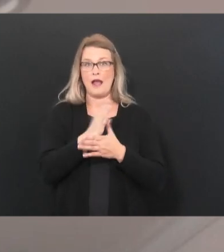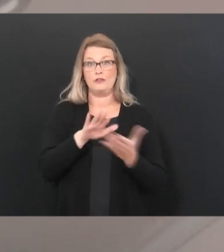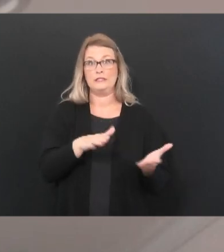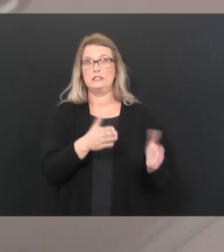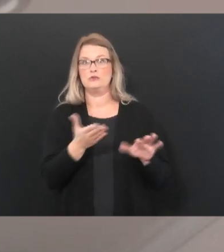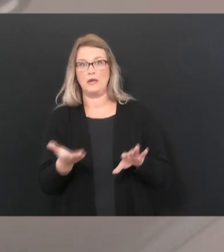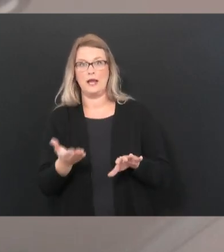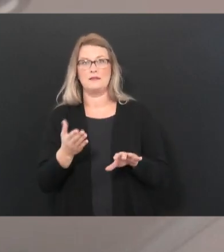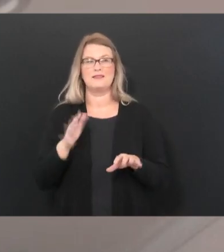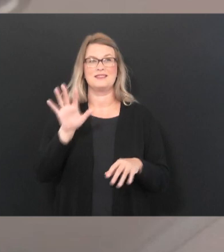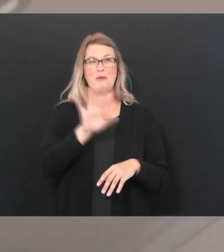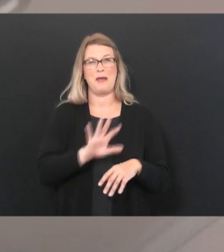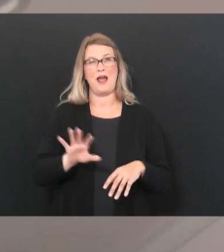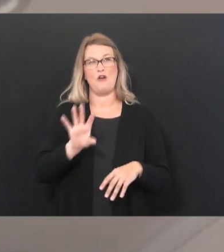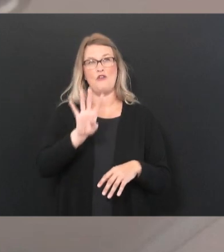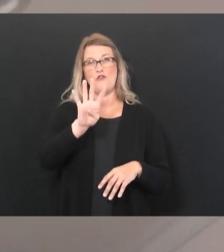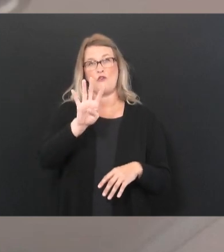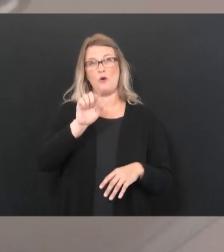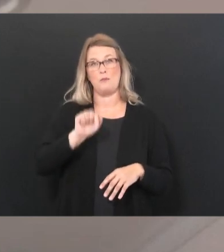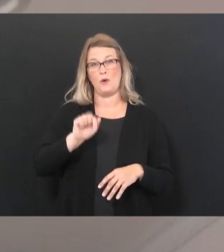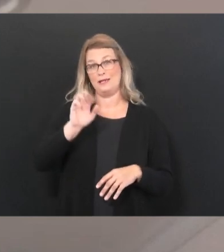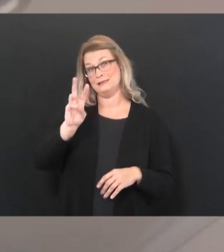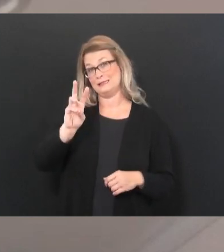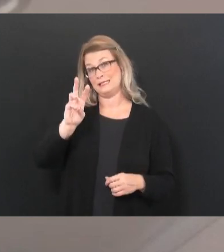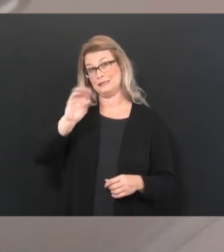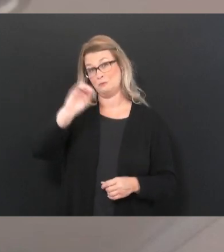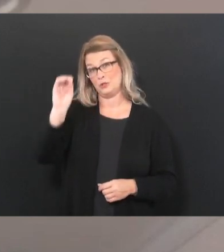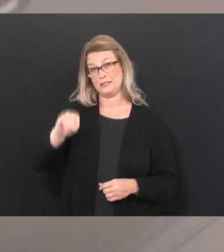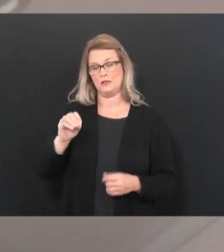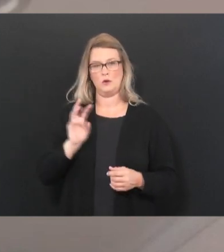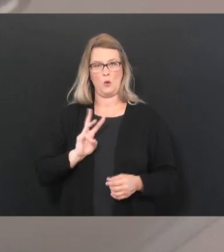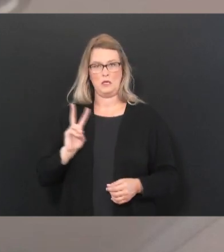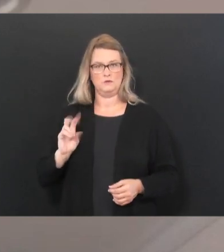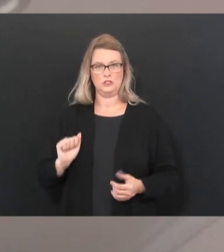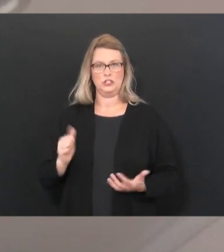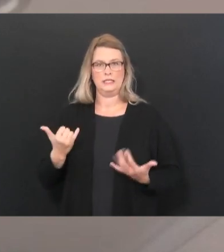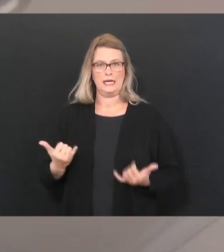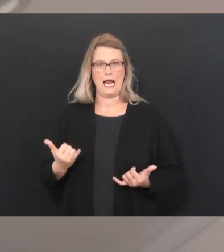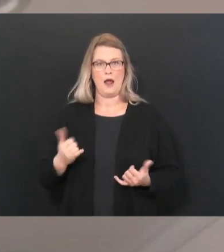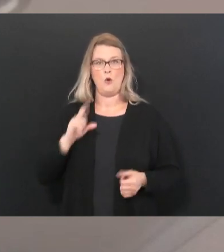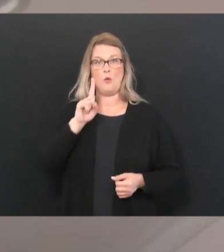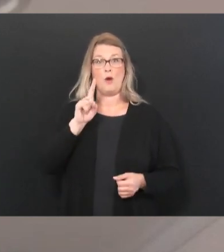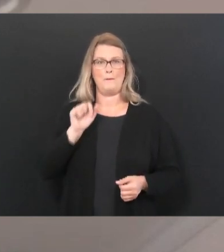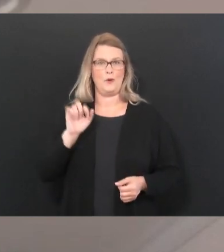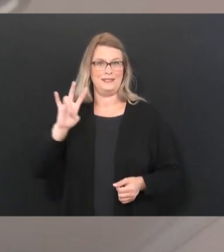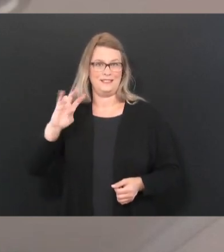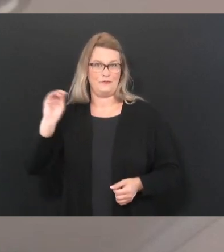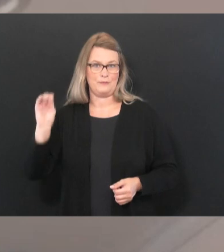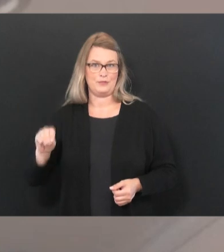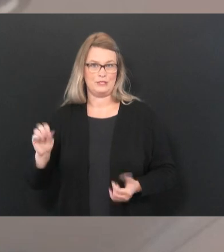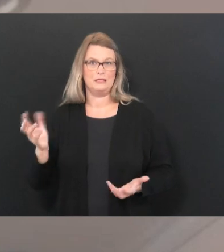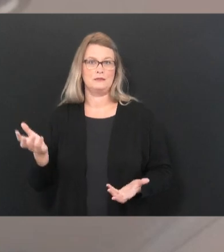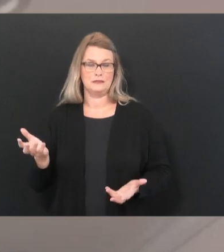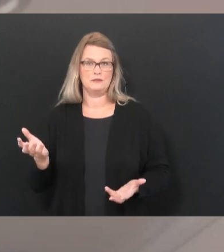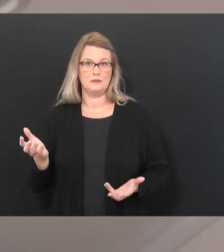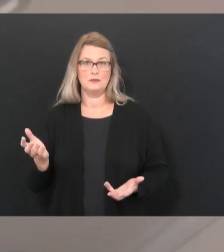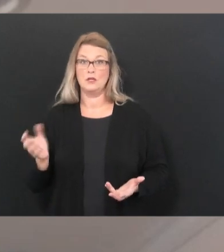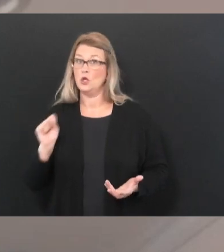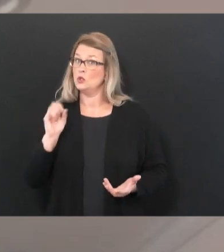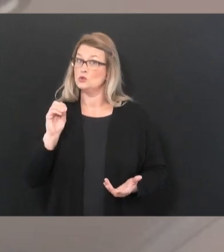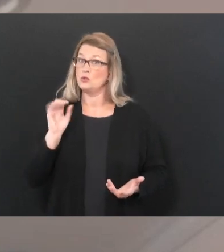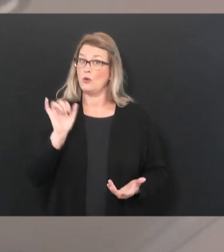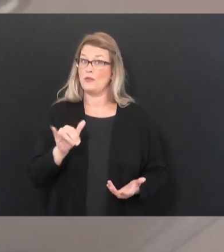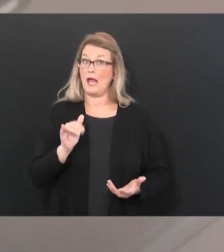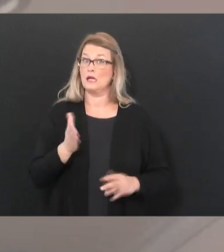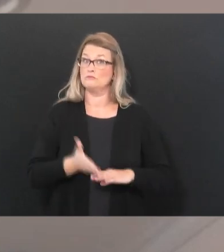in any state is about 4.6% now. West Virginia is 1.7%. And we are doing